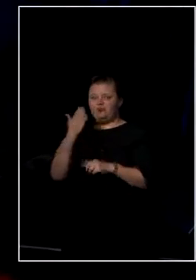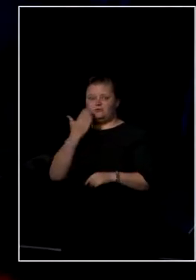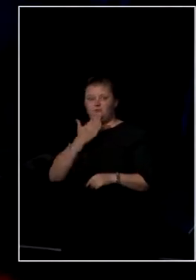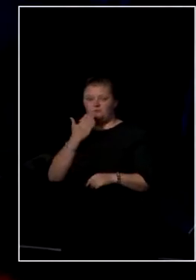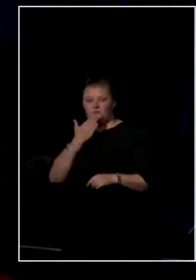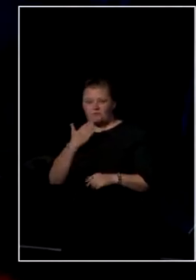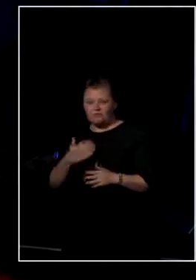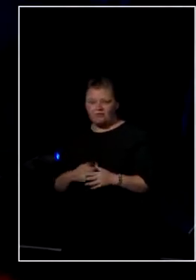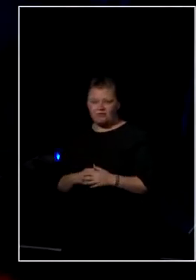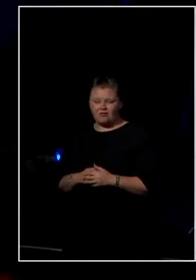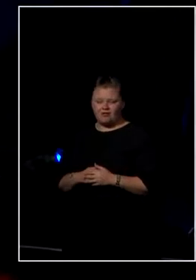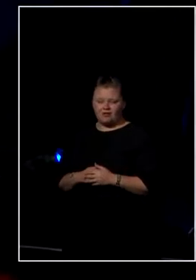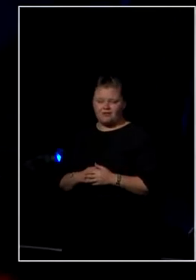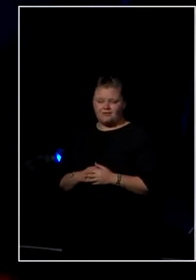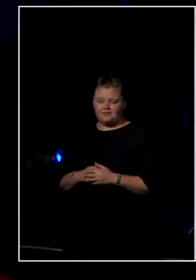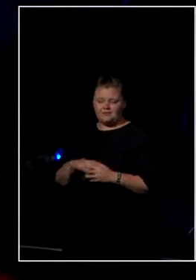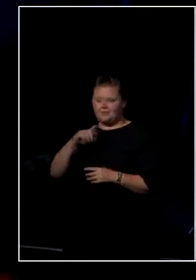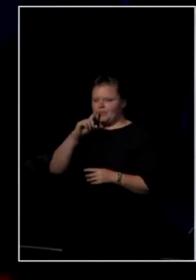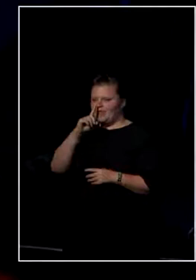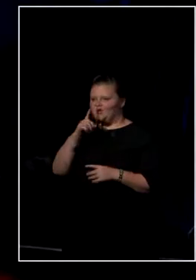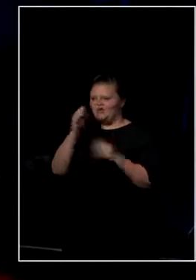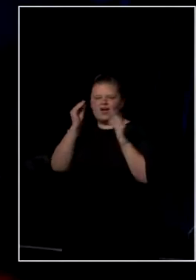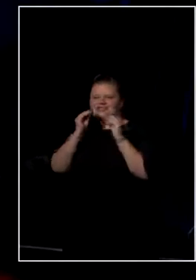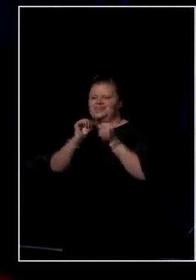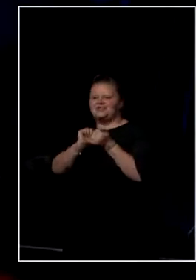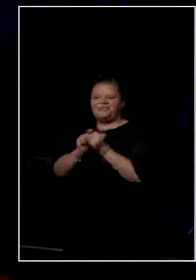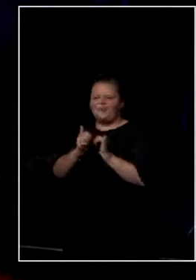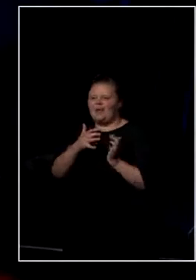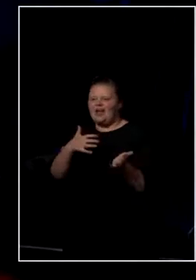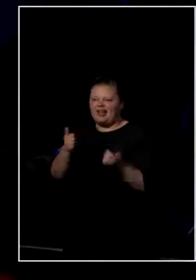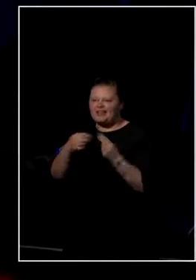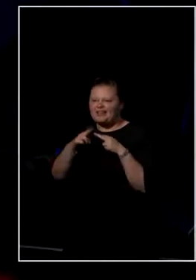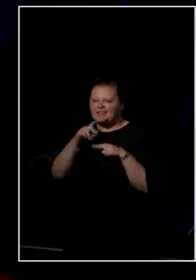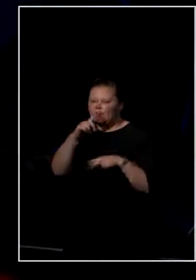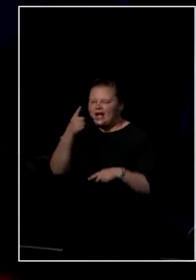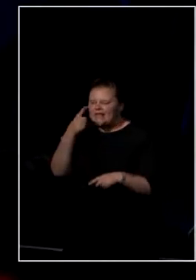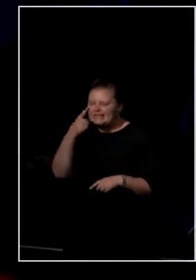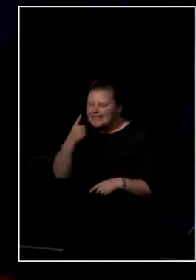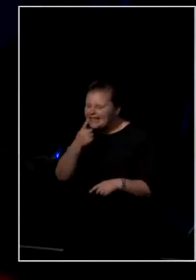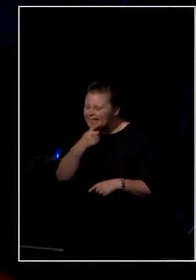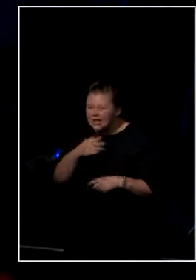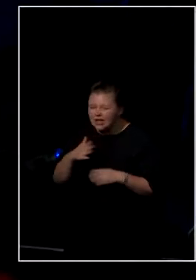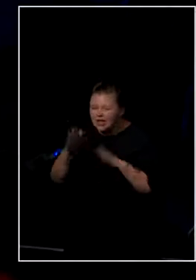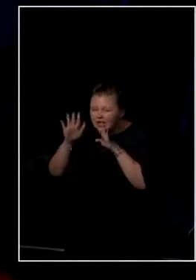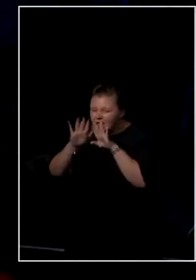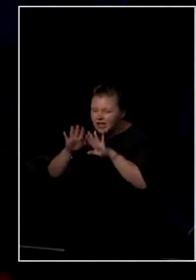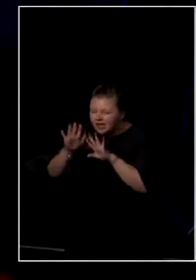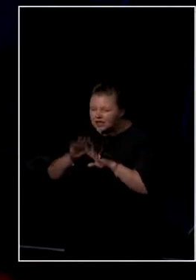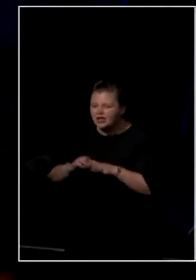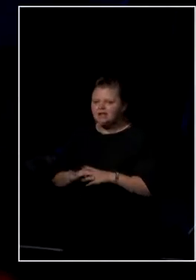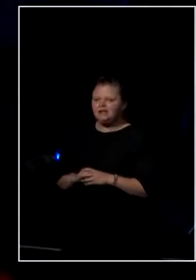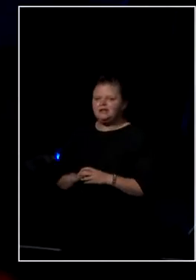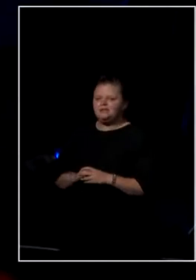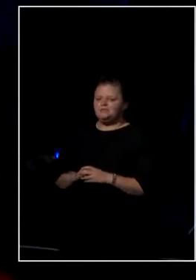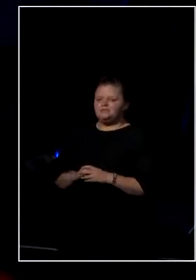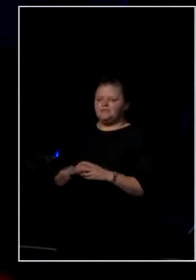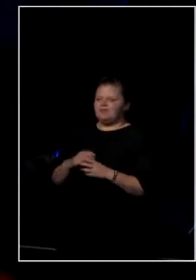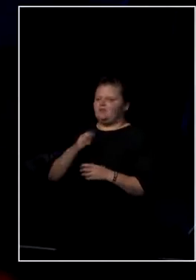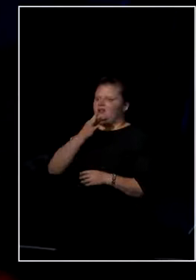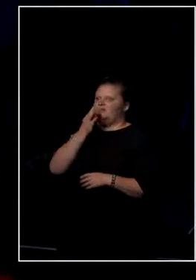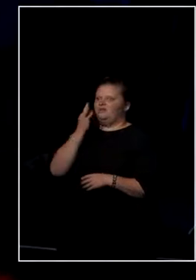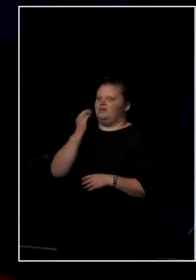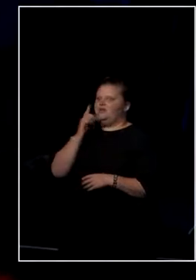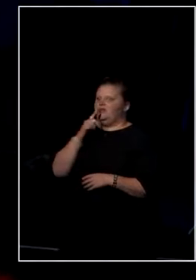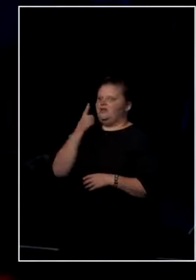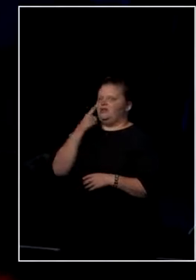that, you can't really teach sport very well when you can't see anything. It's also really boring when you can't